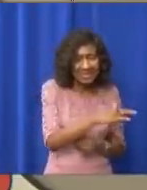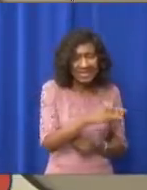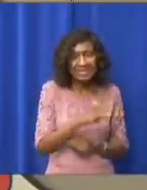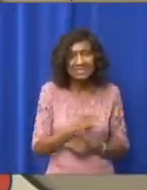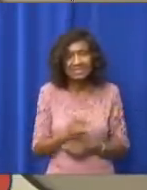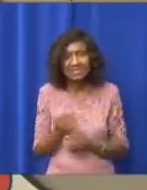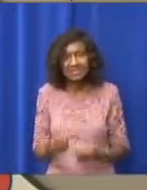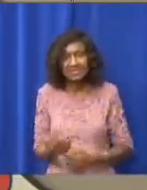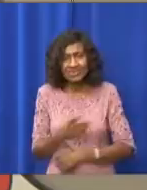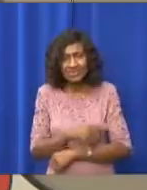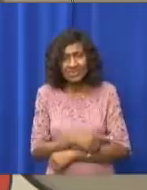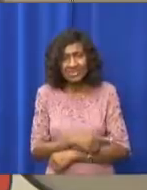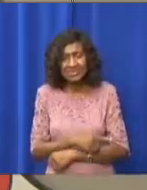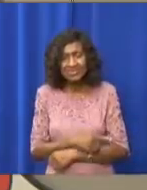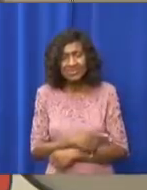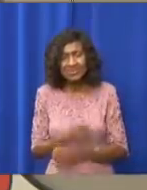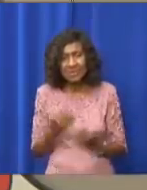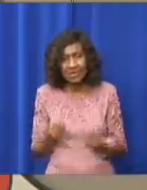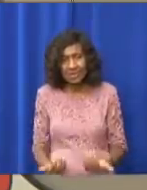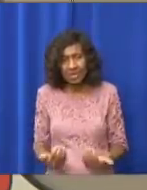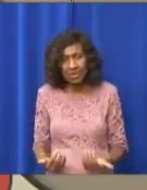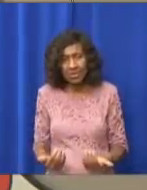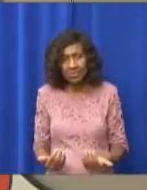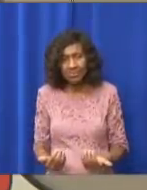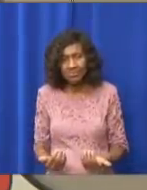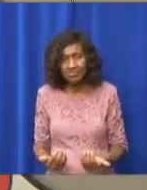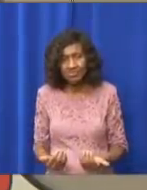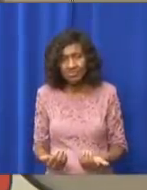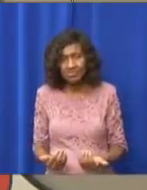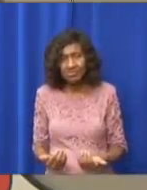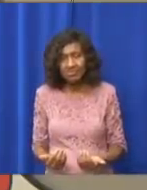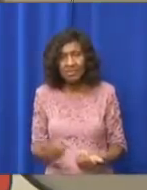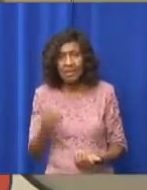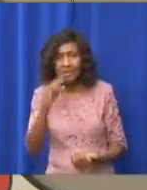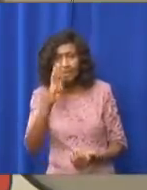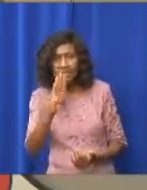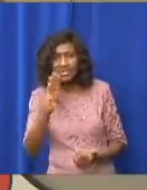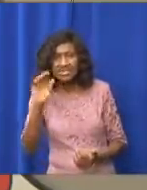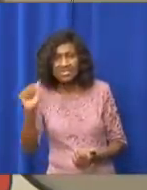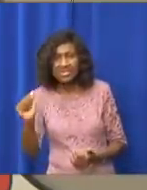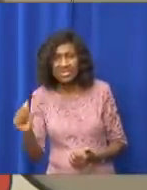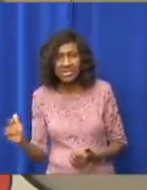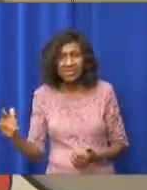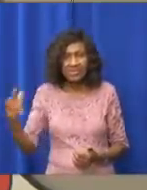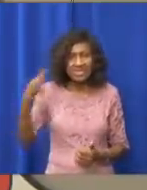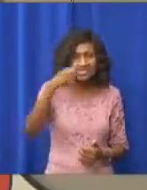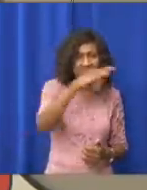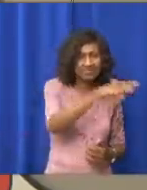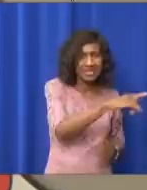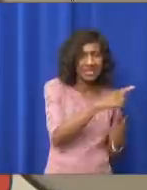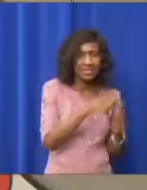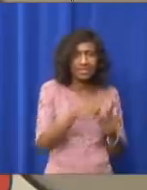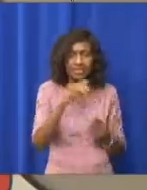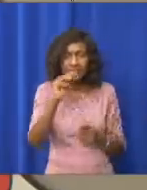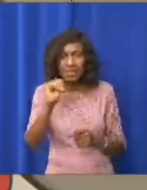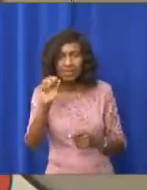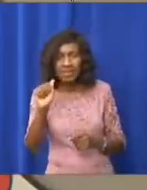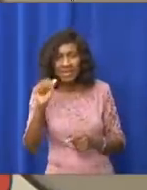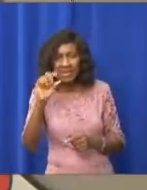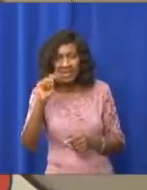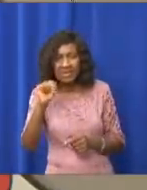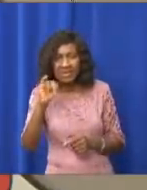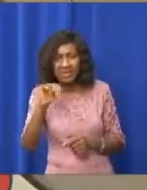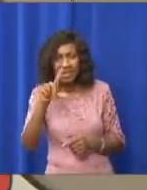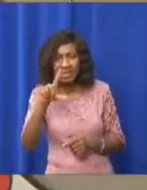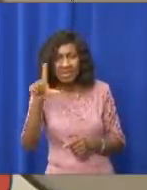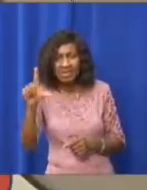forward in that we have been able to arrange a British Airways flight to go to Manila in the Philippines. We have the